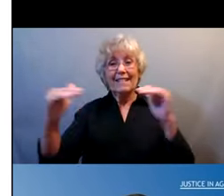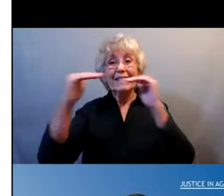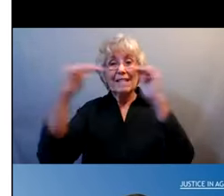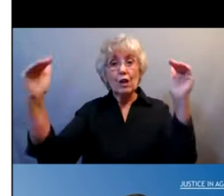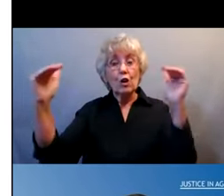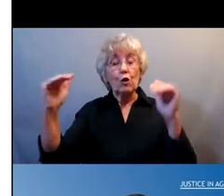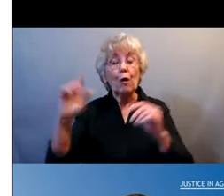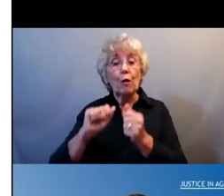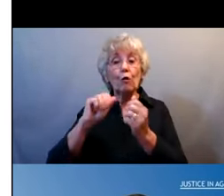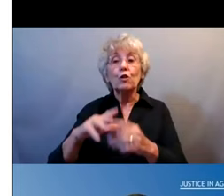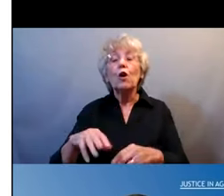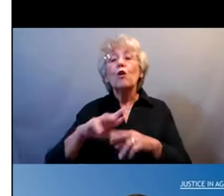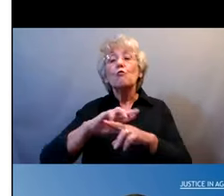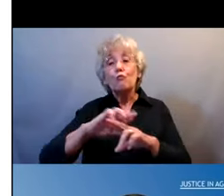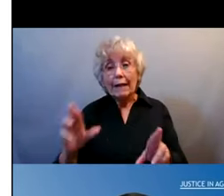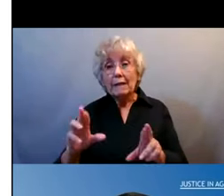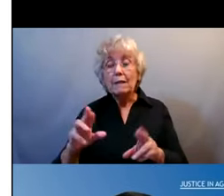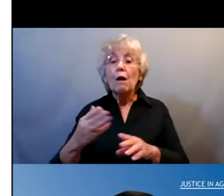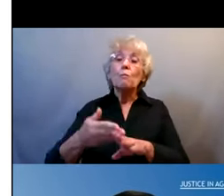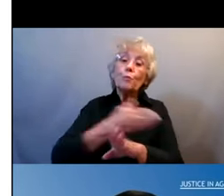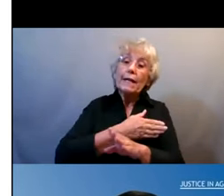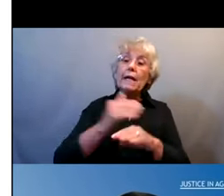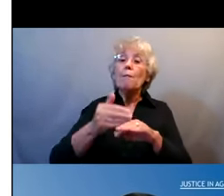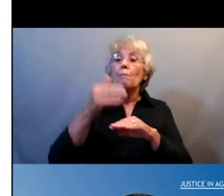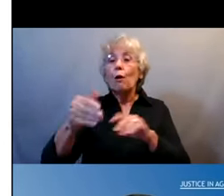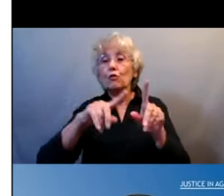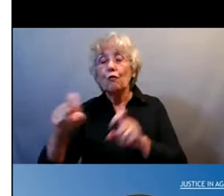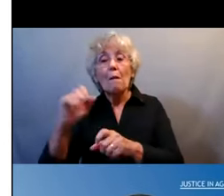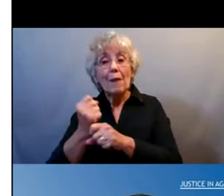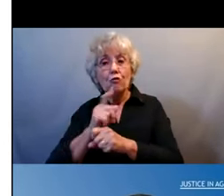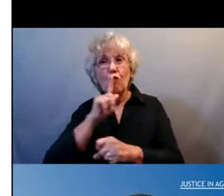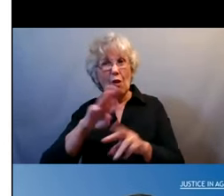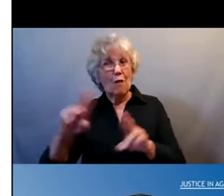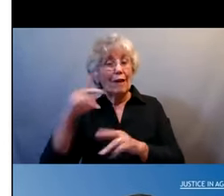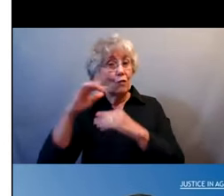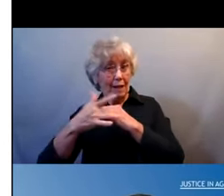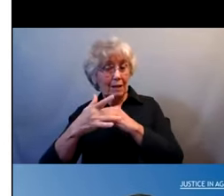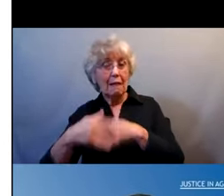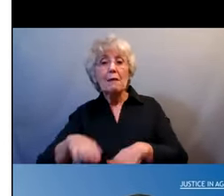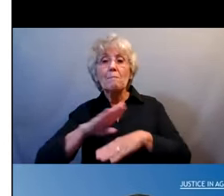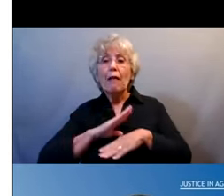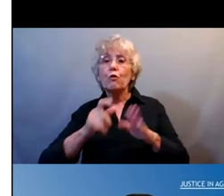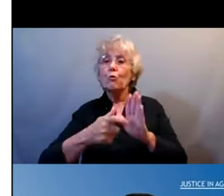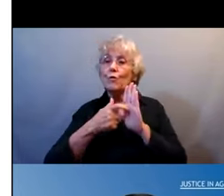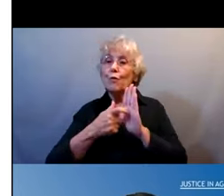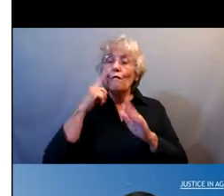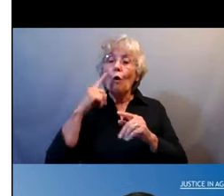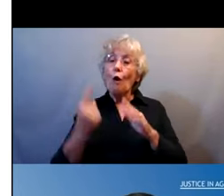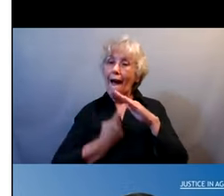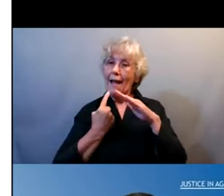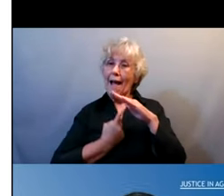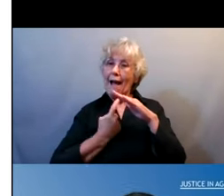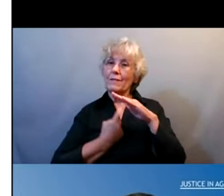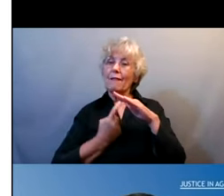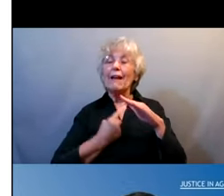to make sure that they are technologically ready, met the criteria for our isolation, that would be in the